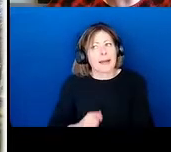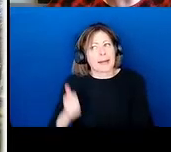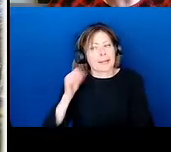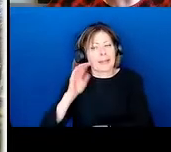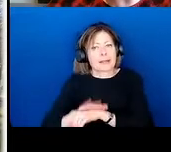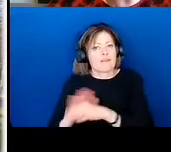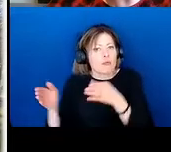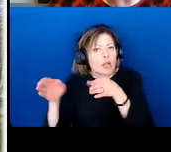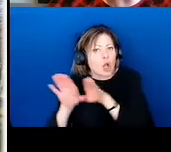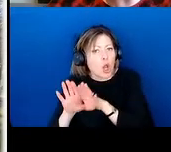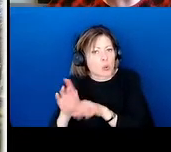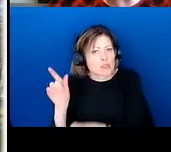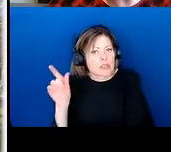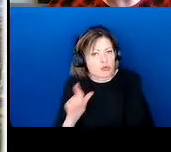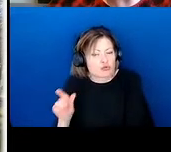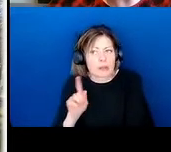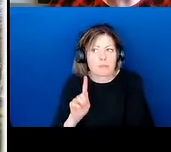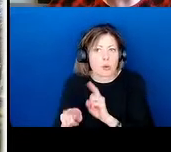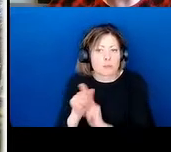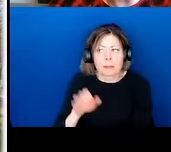few engravings and pattern books.